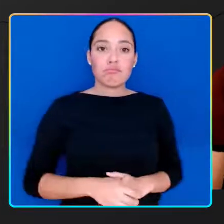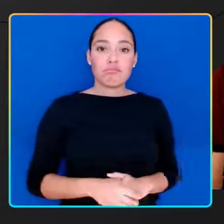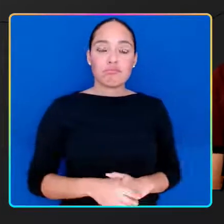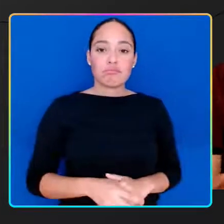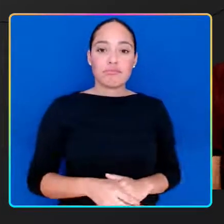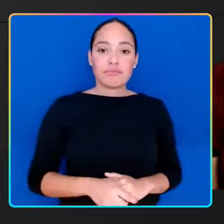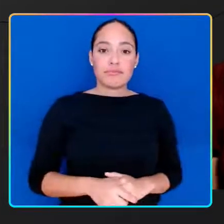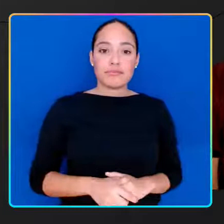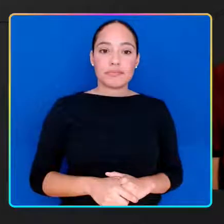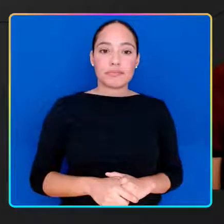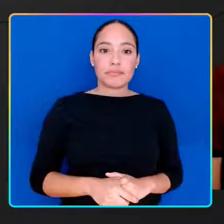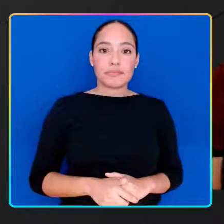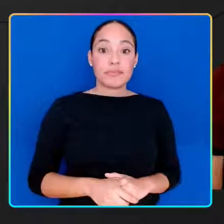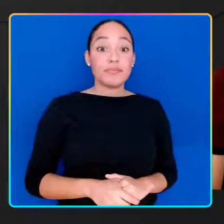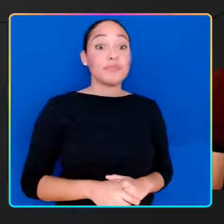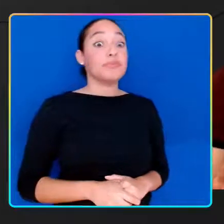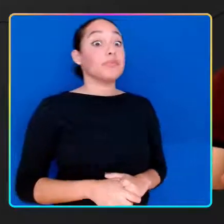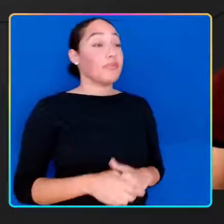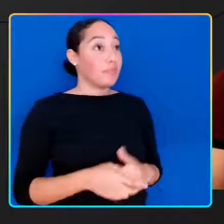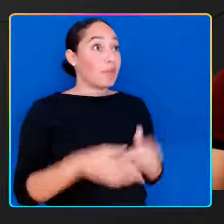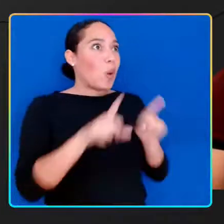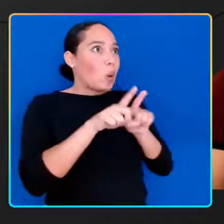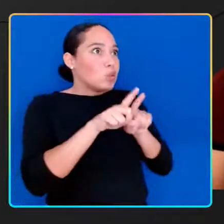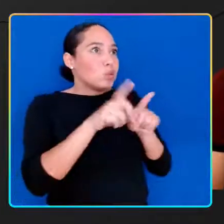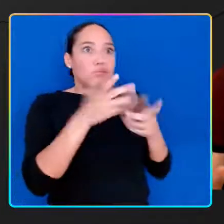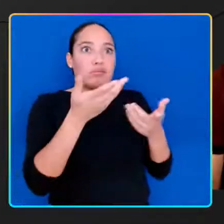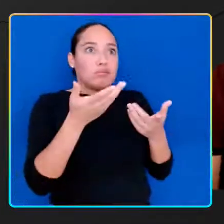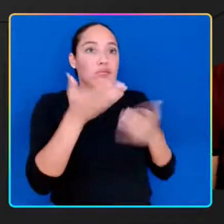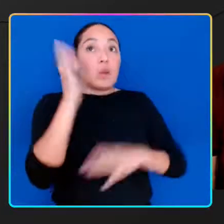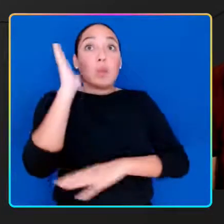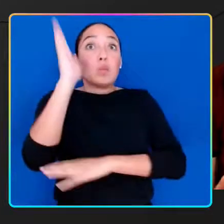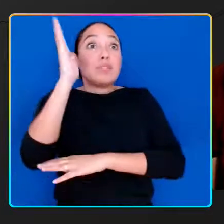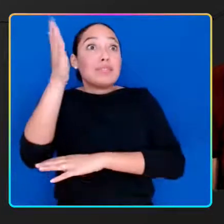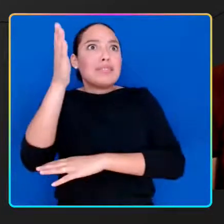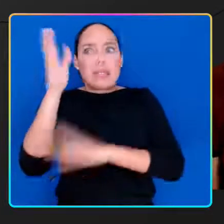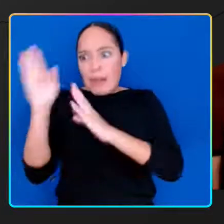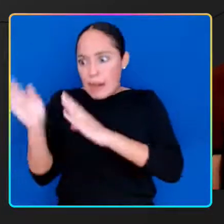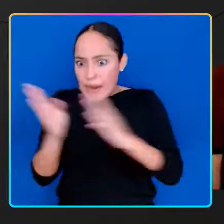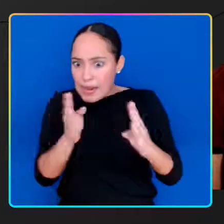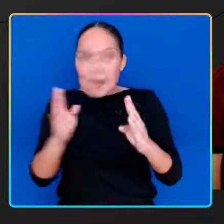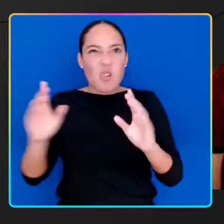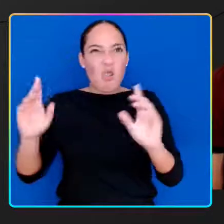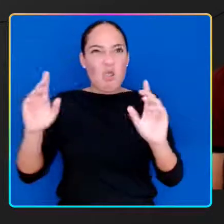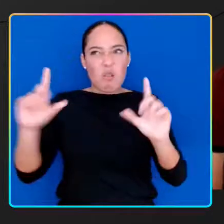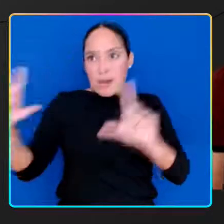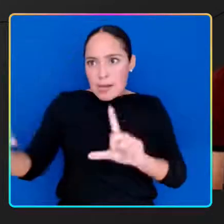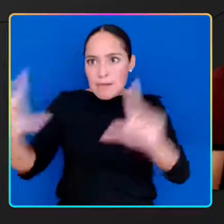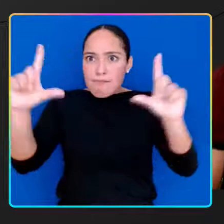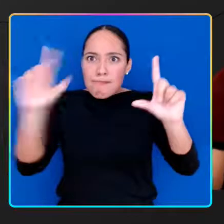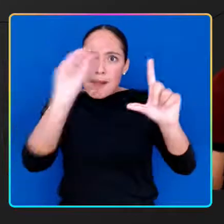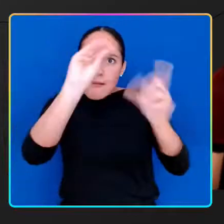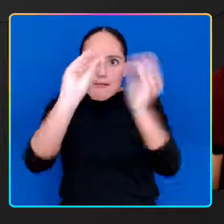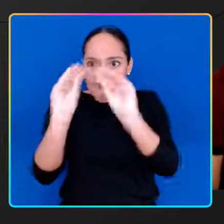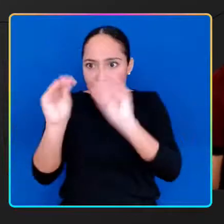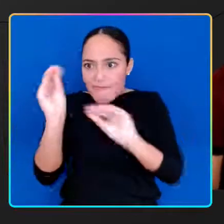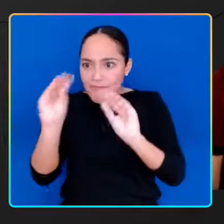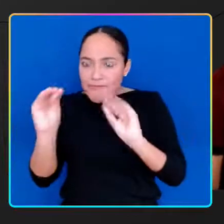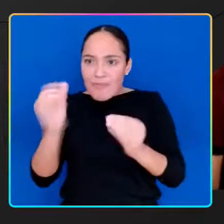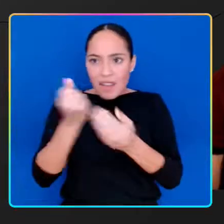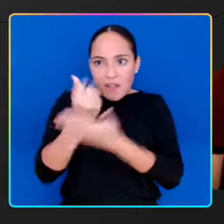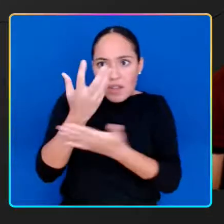Yeah, and also making a presentation with like 2 or 3 people, you really have to dive